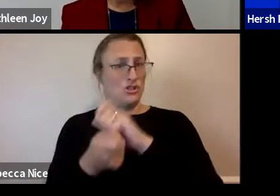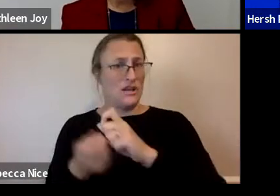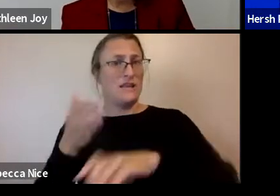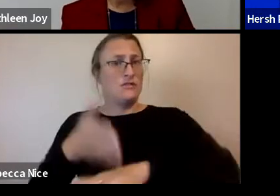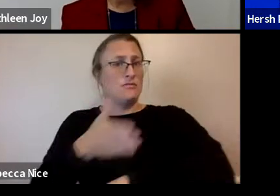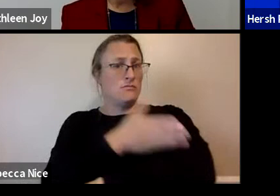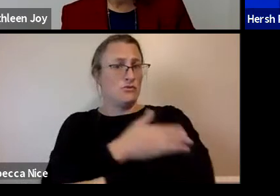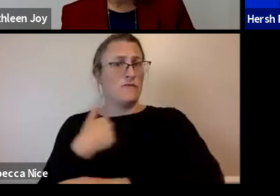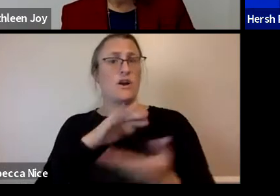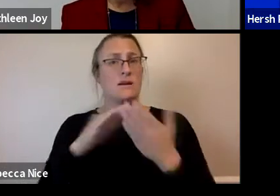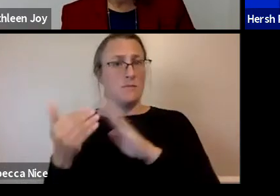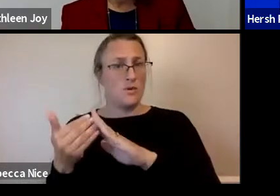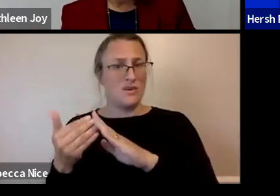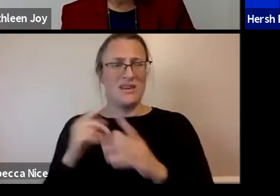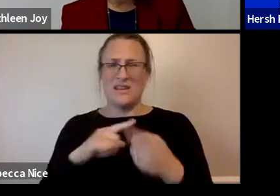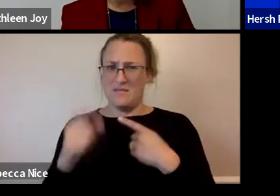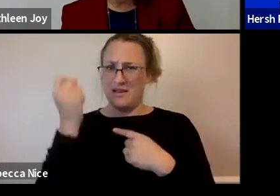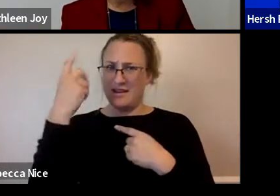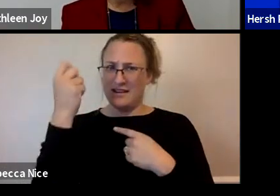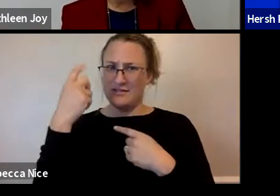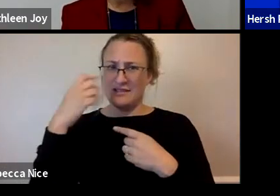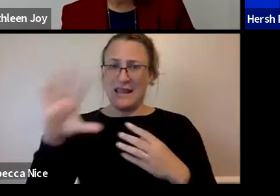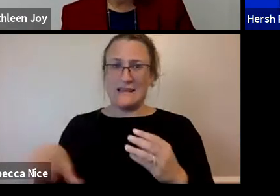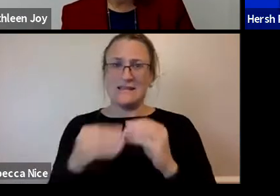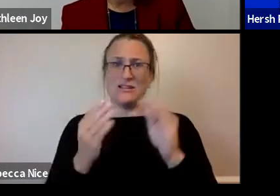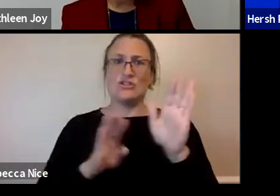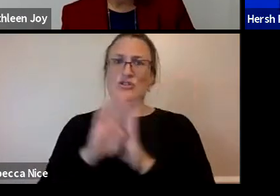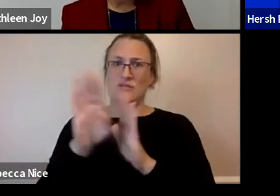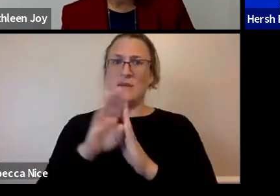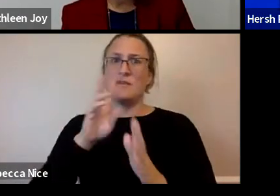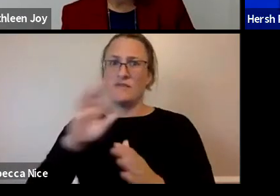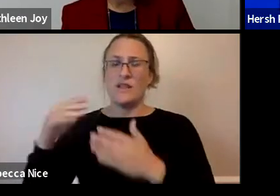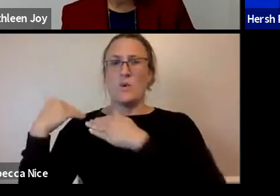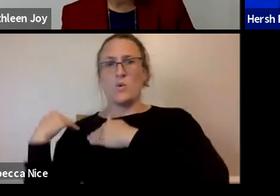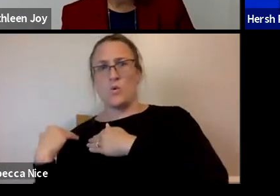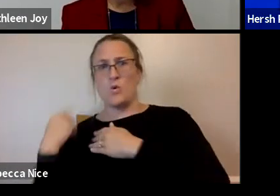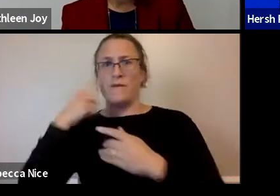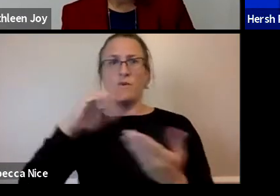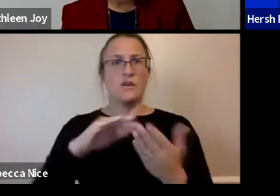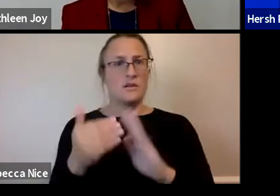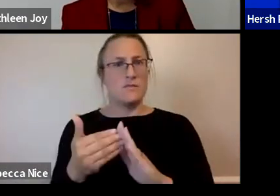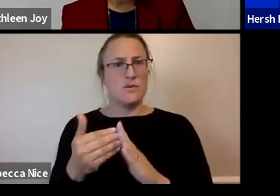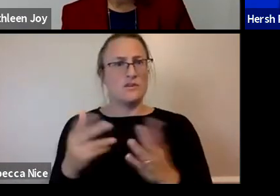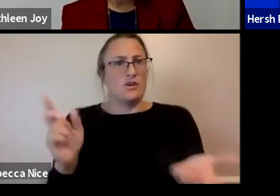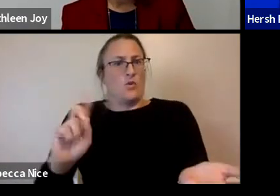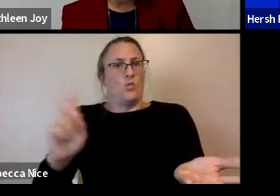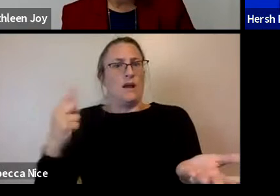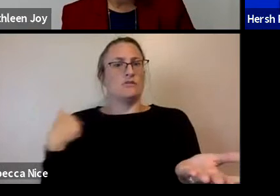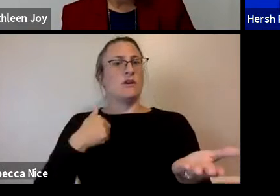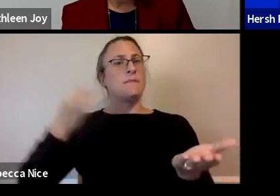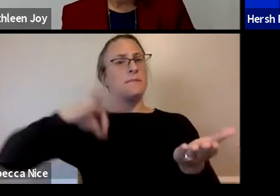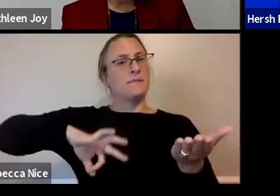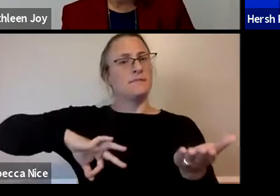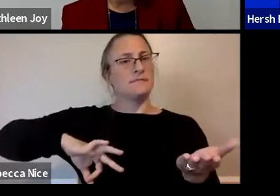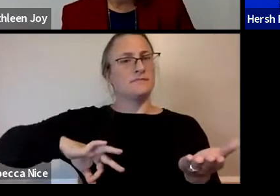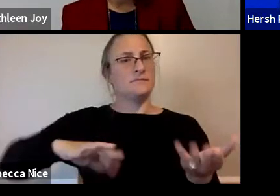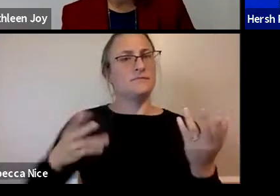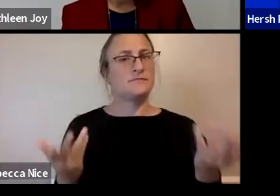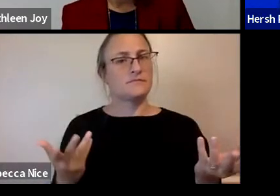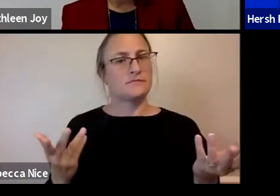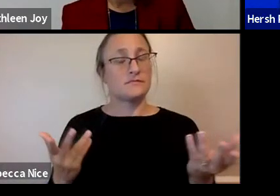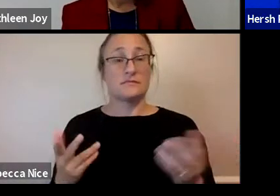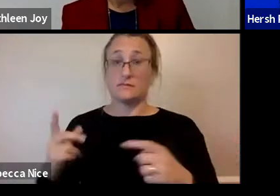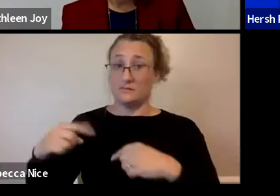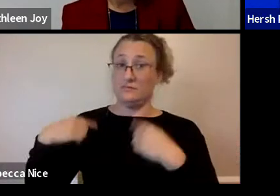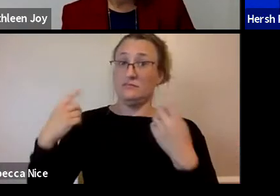that our community will bear the brunt of additional development, we would like to see a benefit for the community. For far too long, it has been the residents